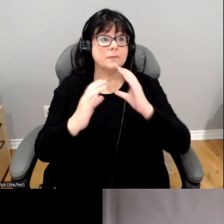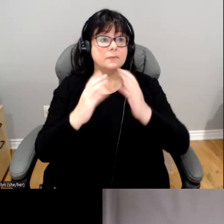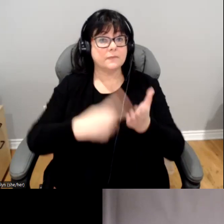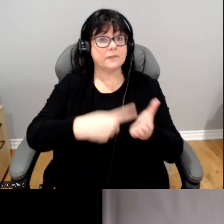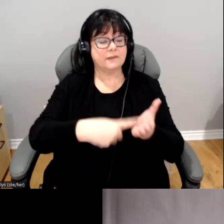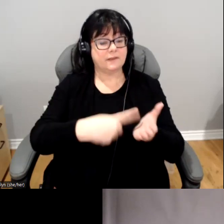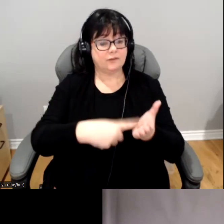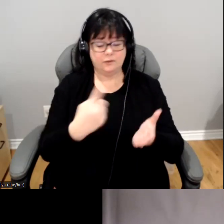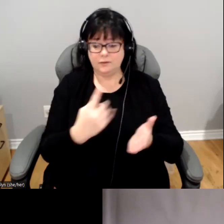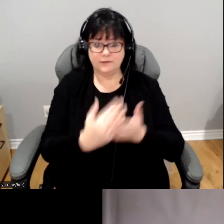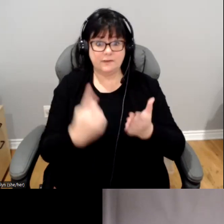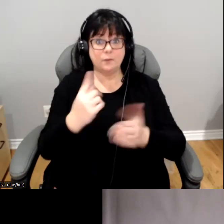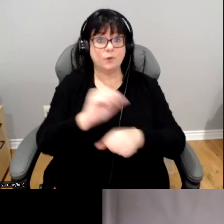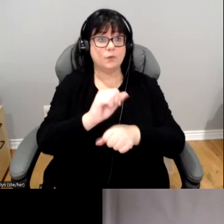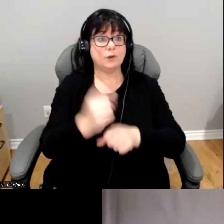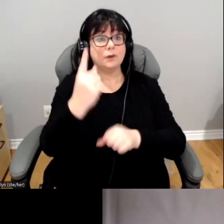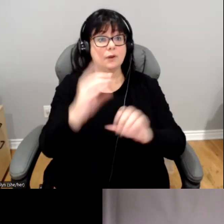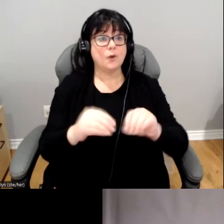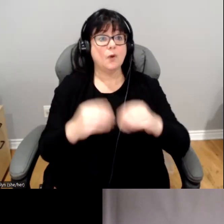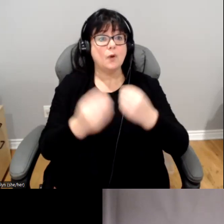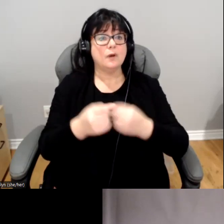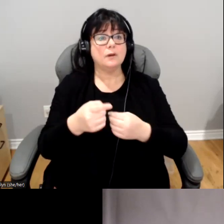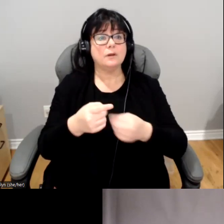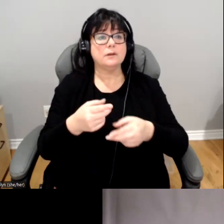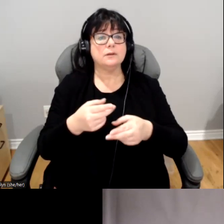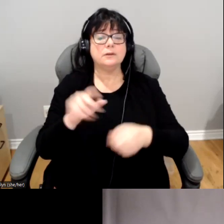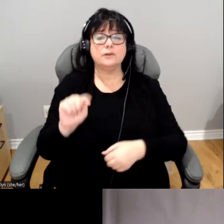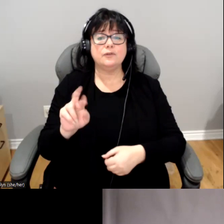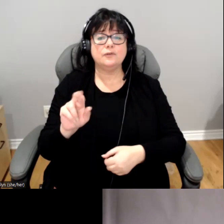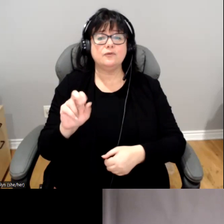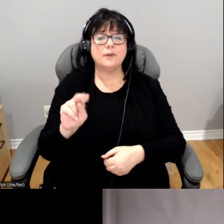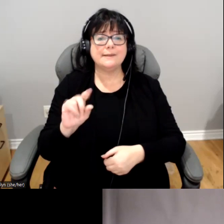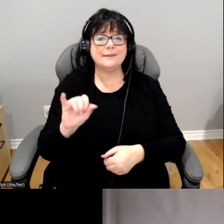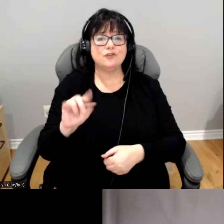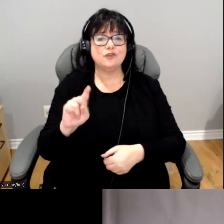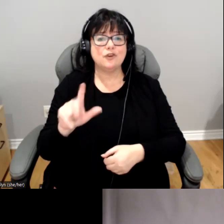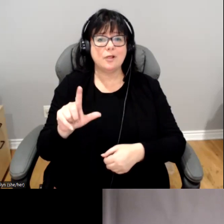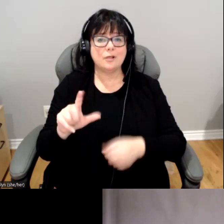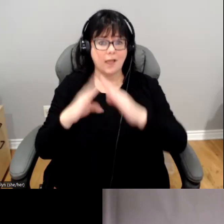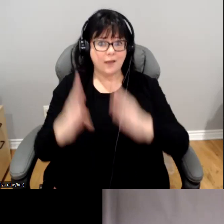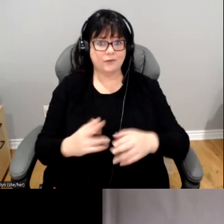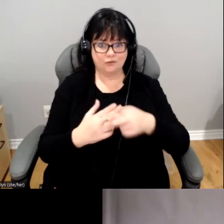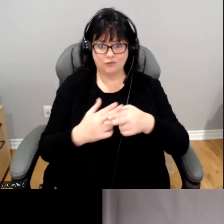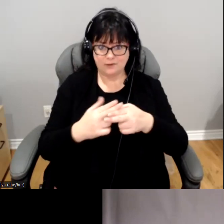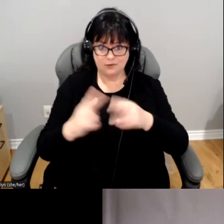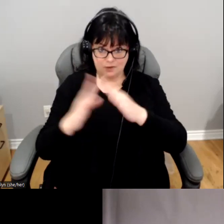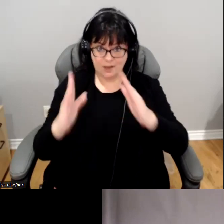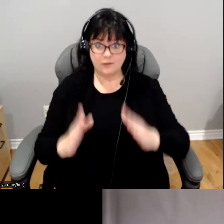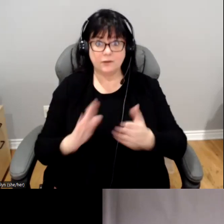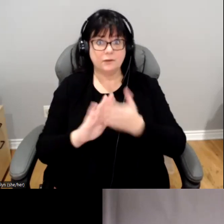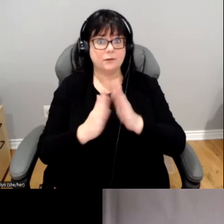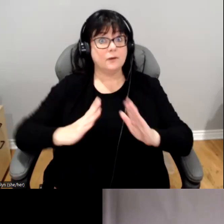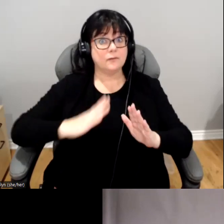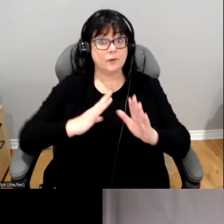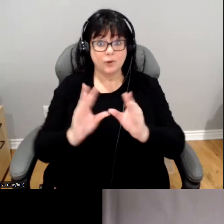an organization that offers transitional housing. And this turned into a meeting. And within 2 weeks, we